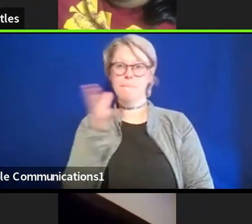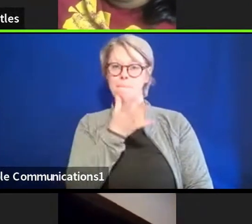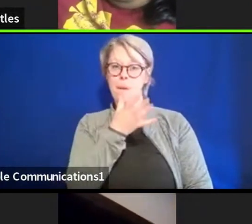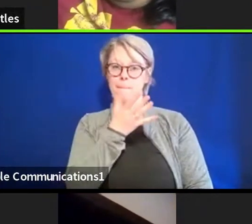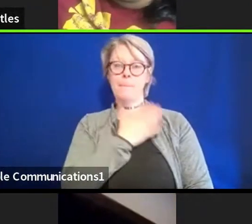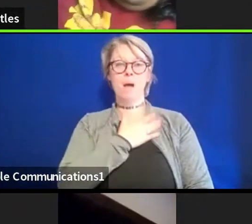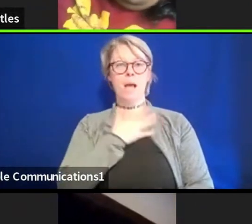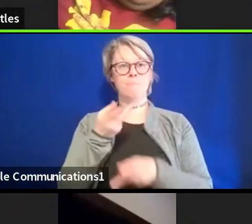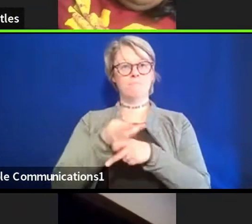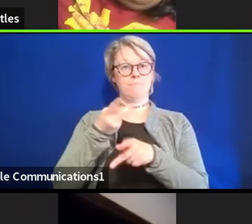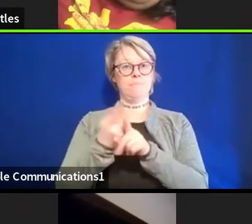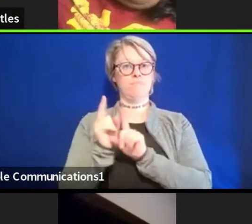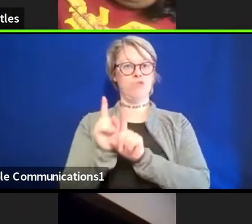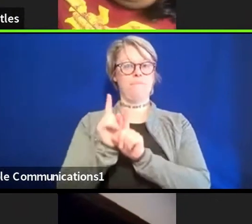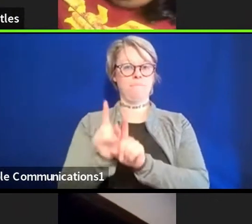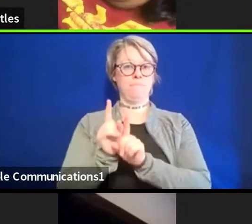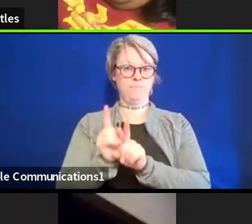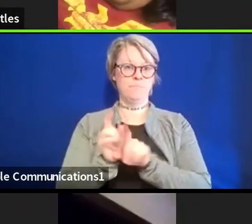primary caregiver